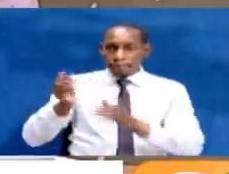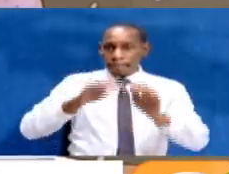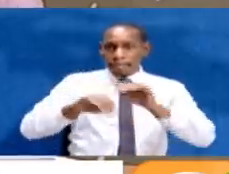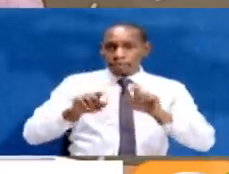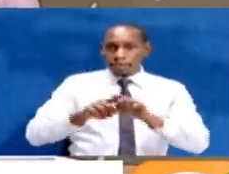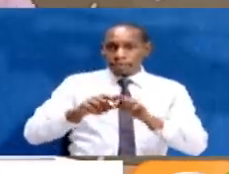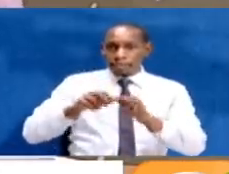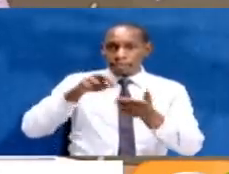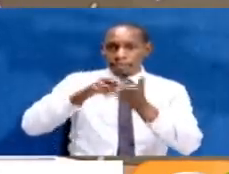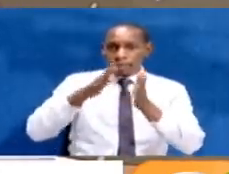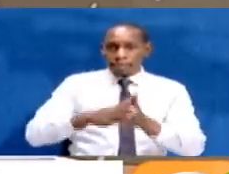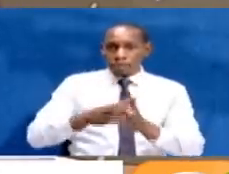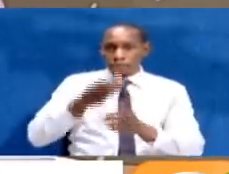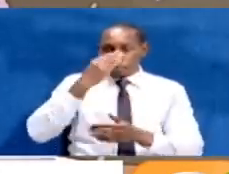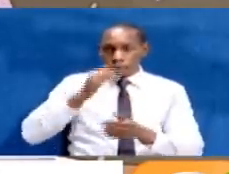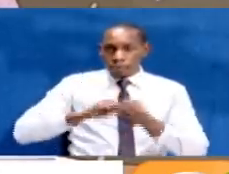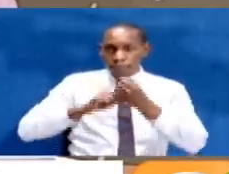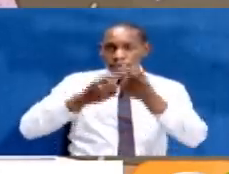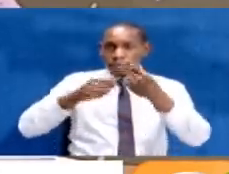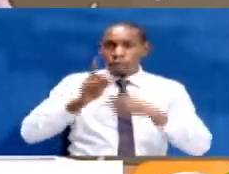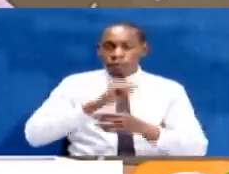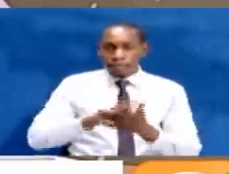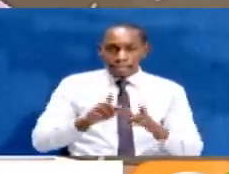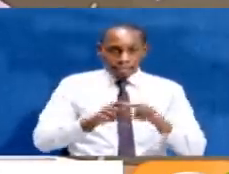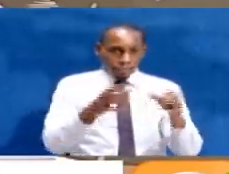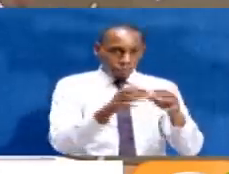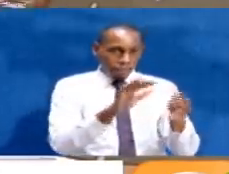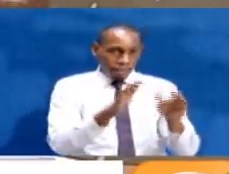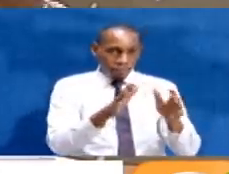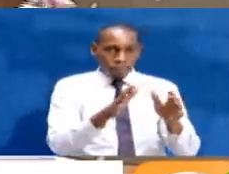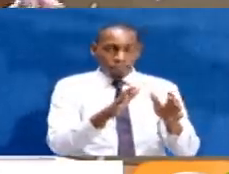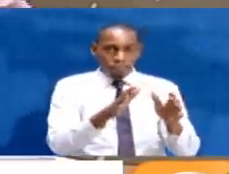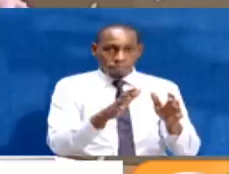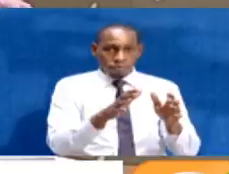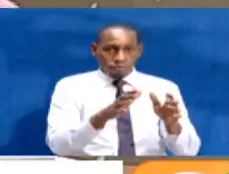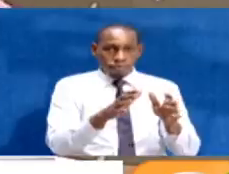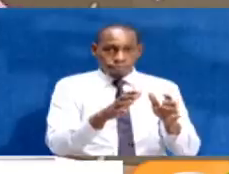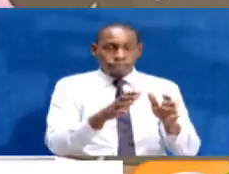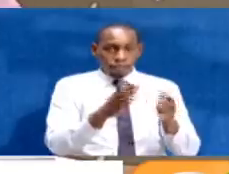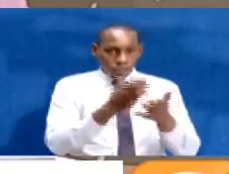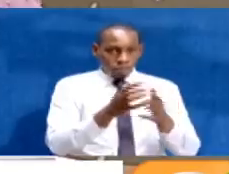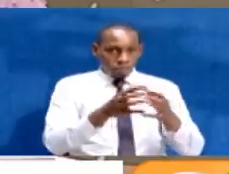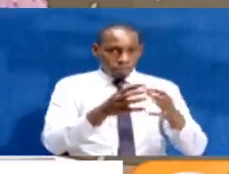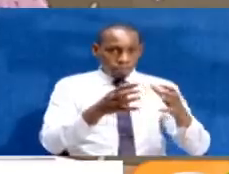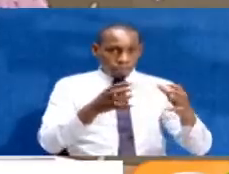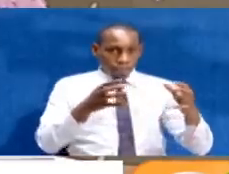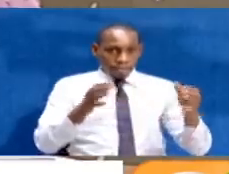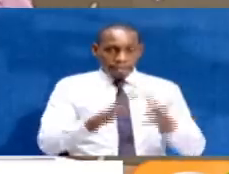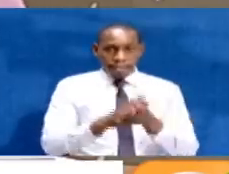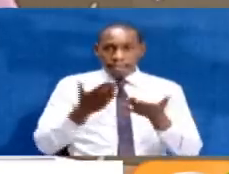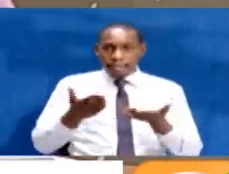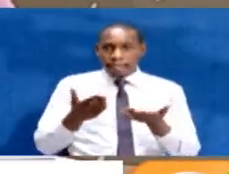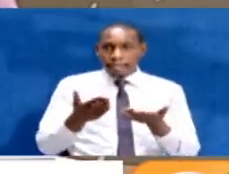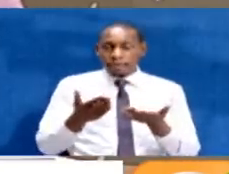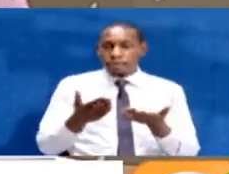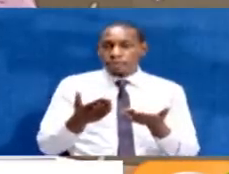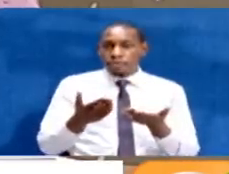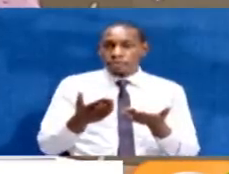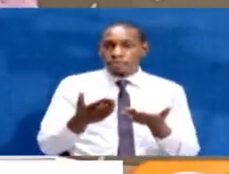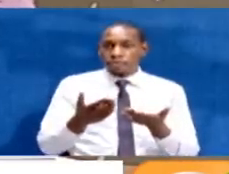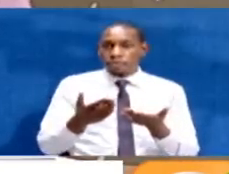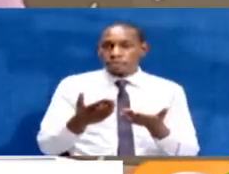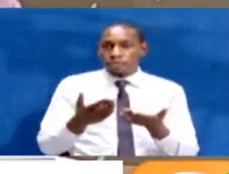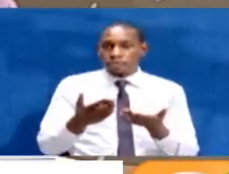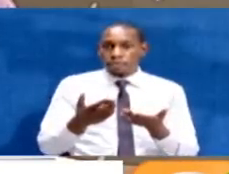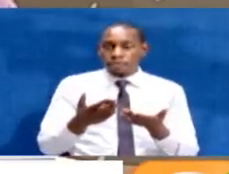that he supported won. And it looked like this wave was actually going somewhere. And then come this string of defeats.